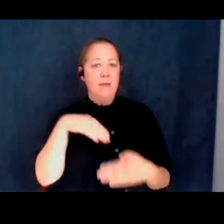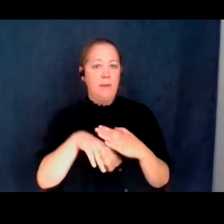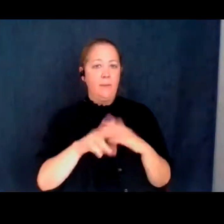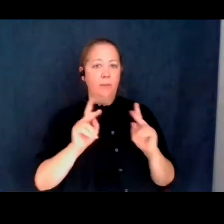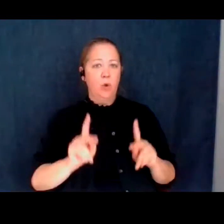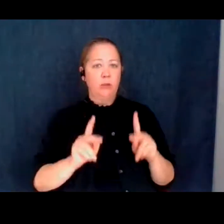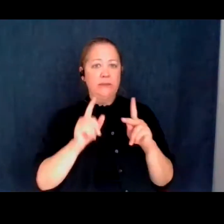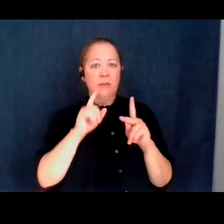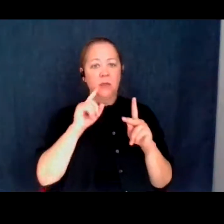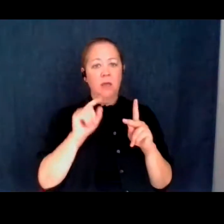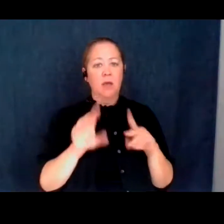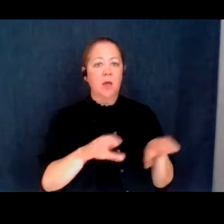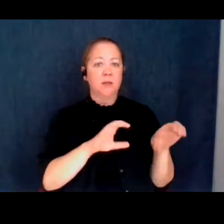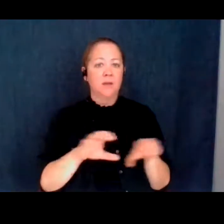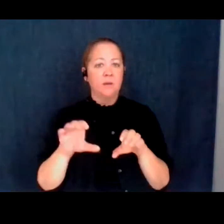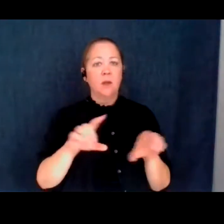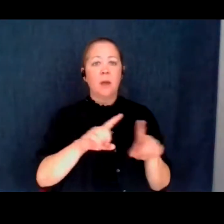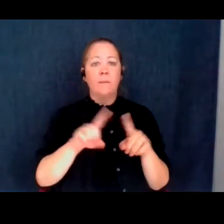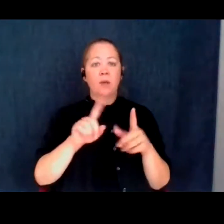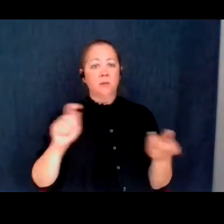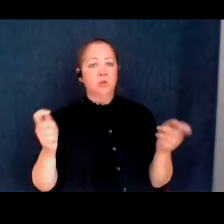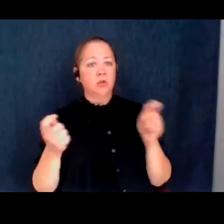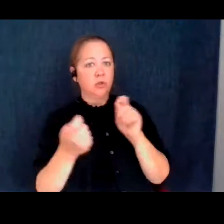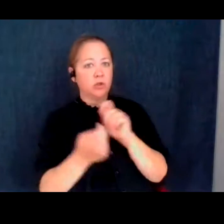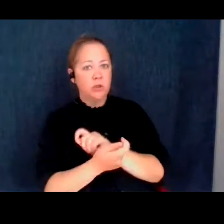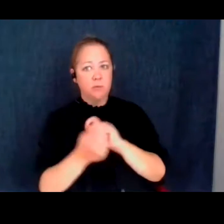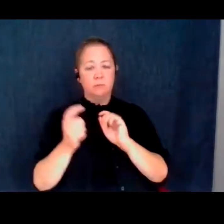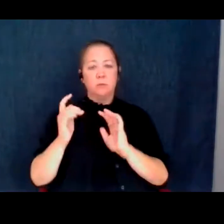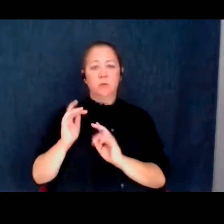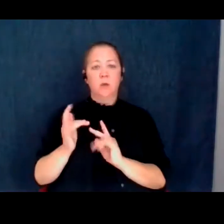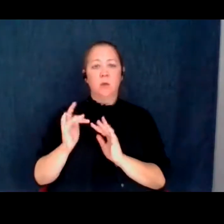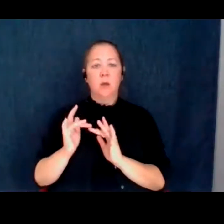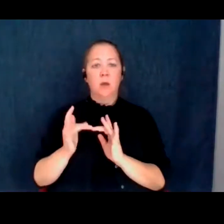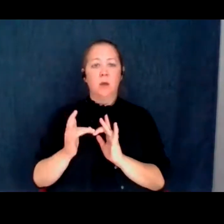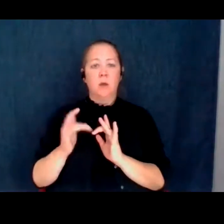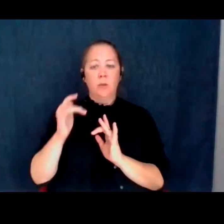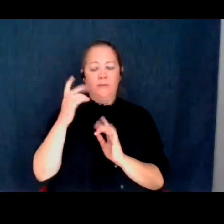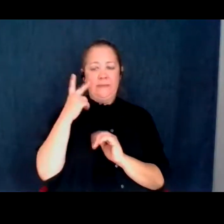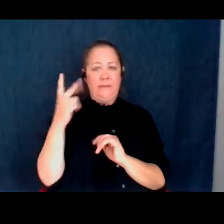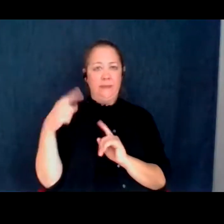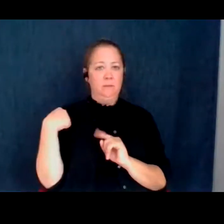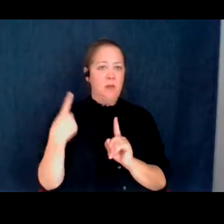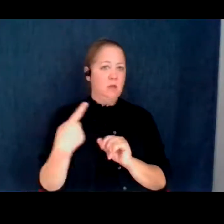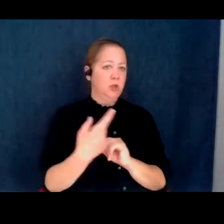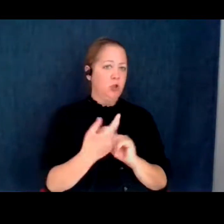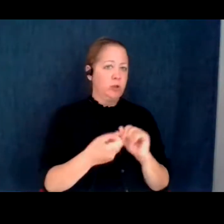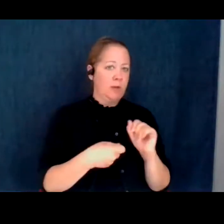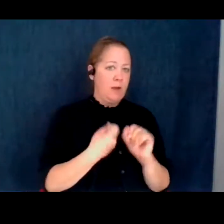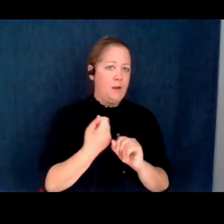virtual space that we've seen in the last year and a half, we had the opportunity to include